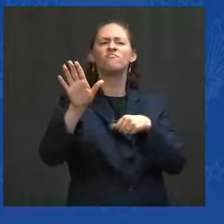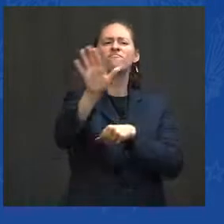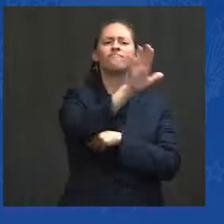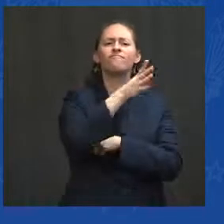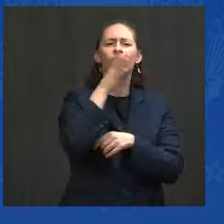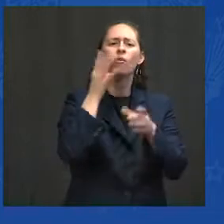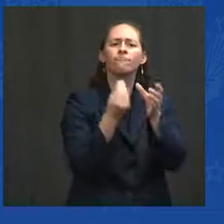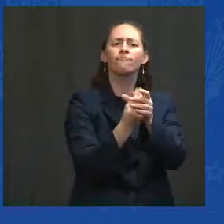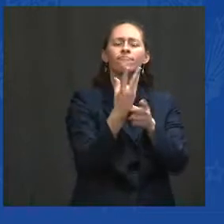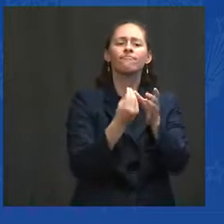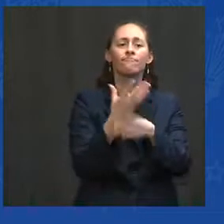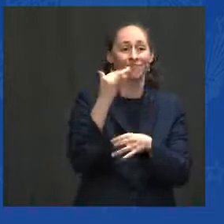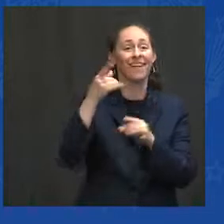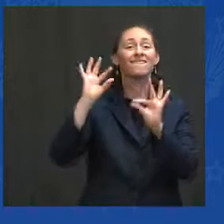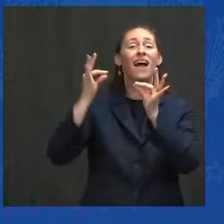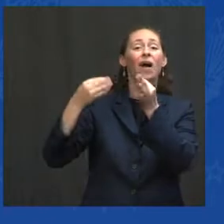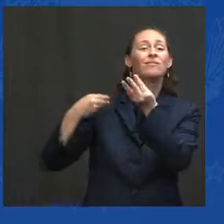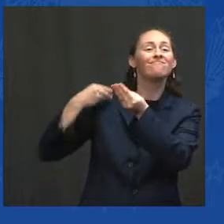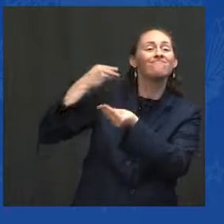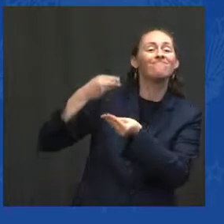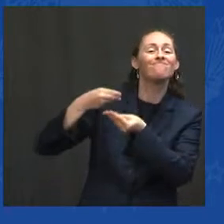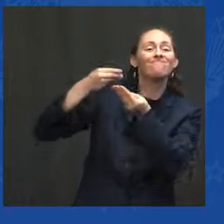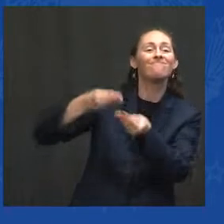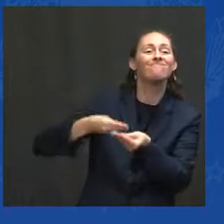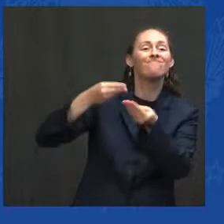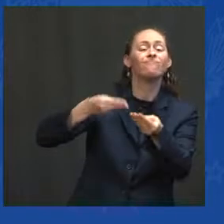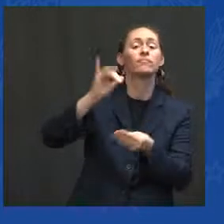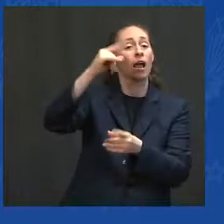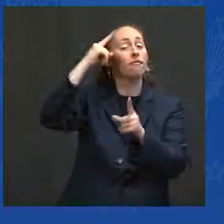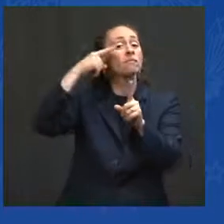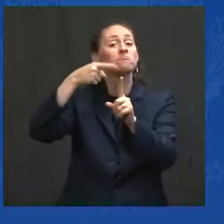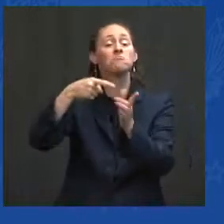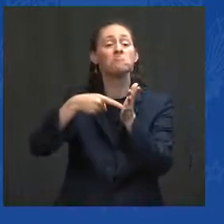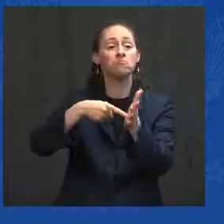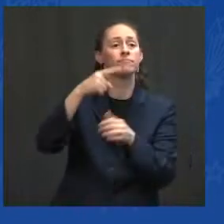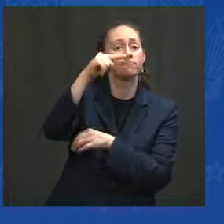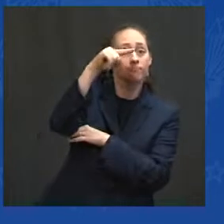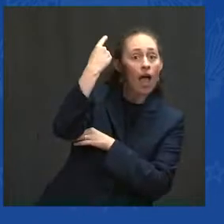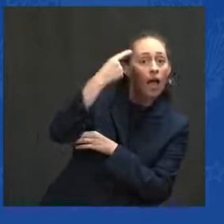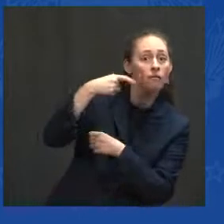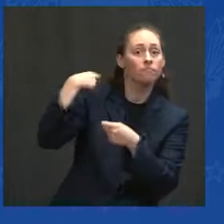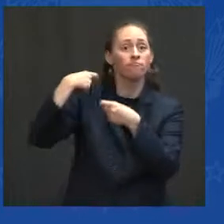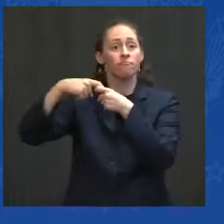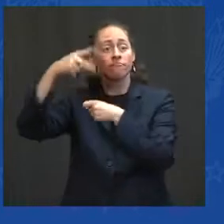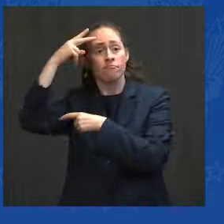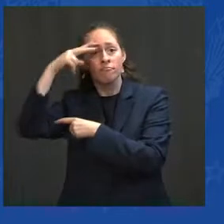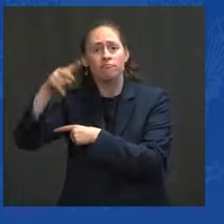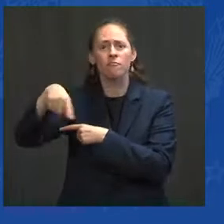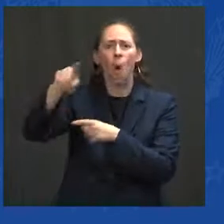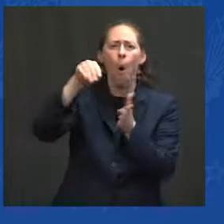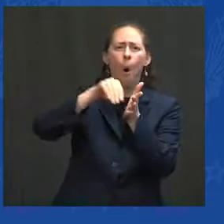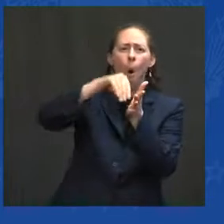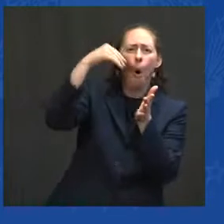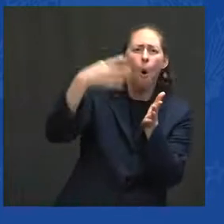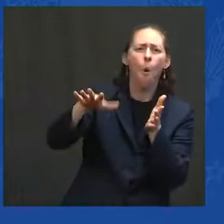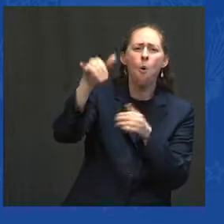veterans coming home and Black and Latino and Indigenous farmers, they're seeing price hikes for seed